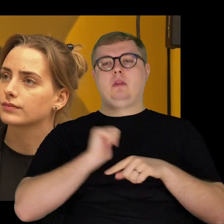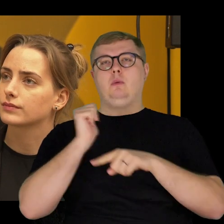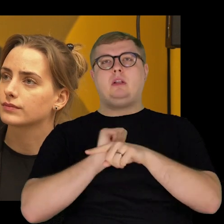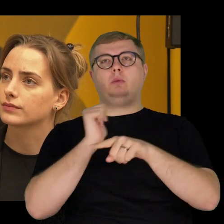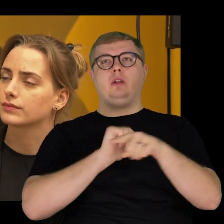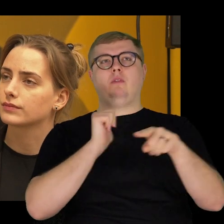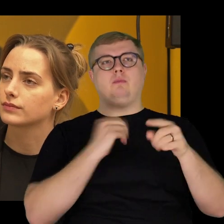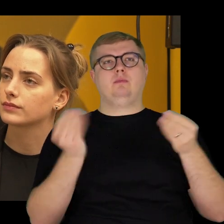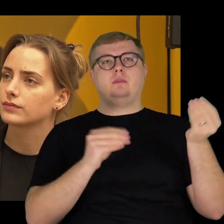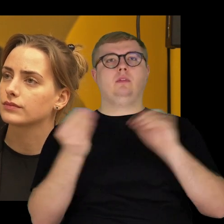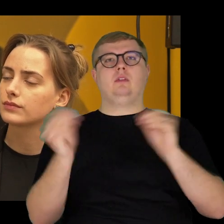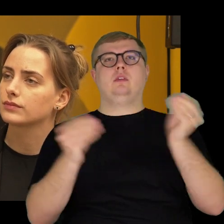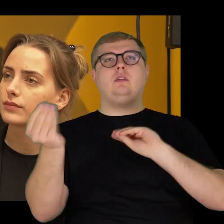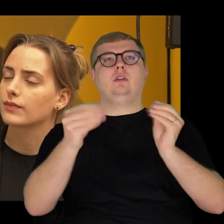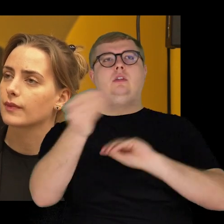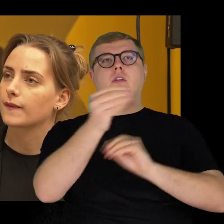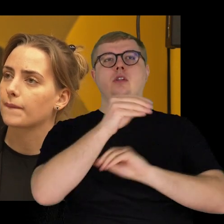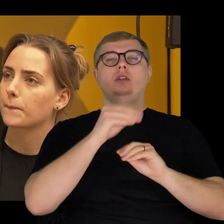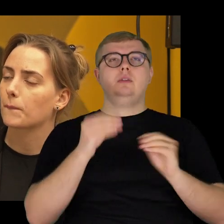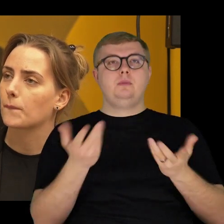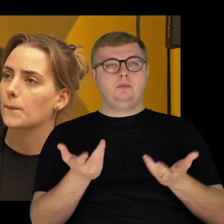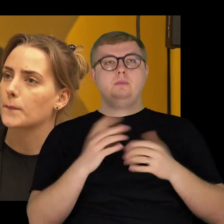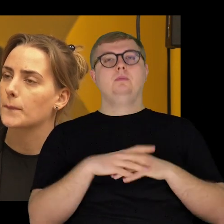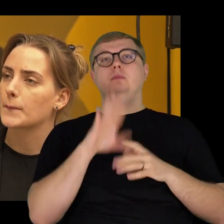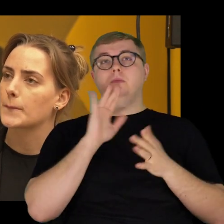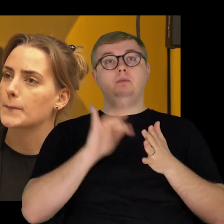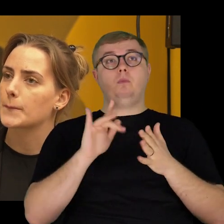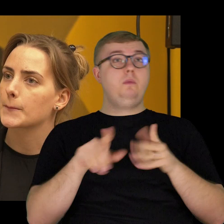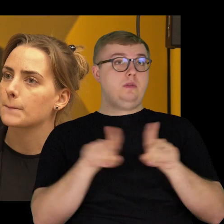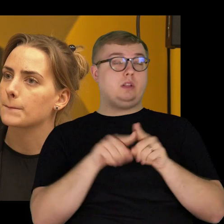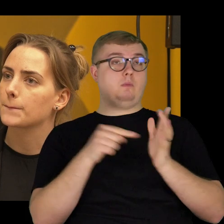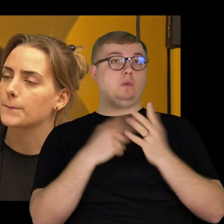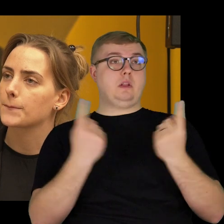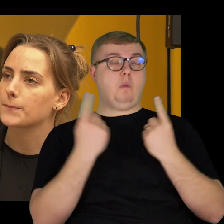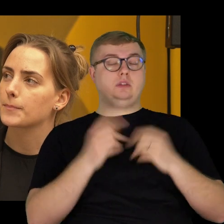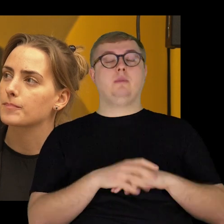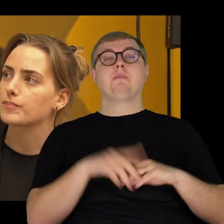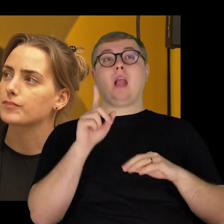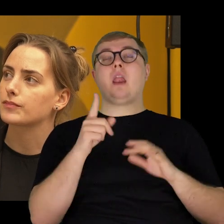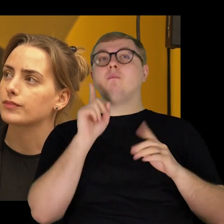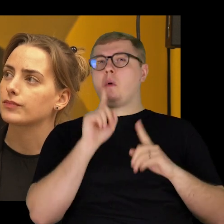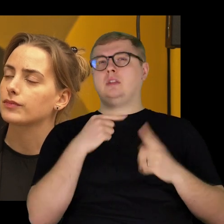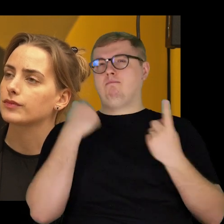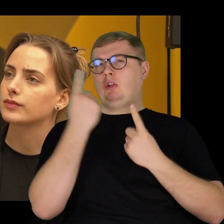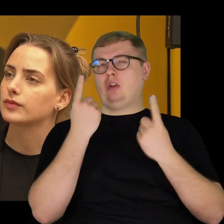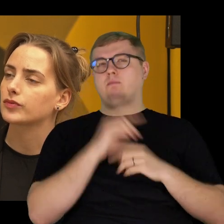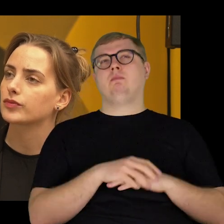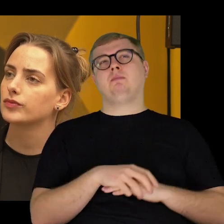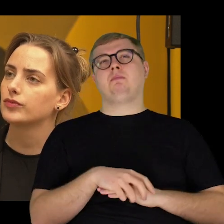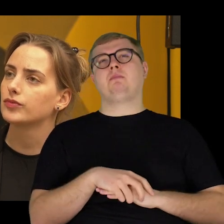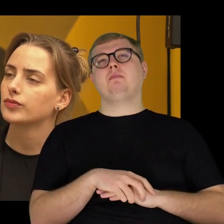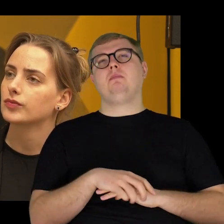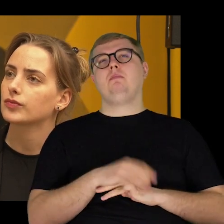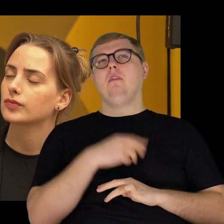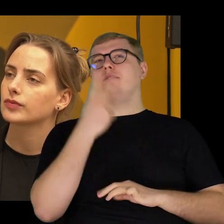completely like having all these multiple positionalities within, but yeah, I think that I see